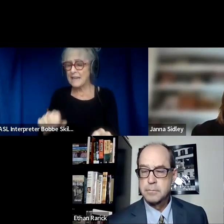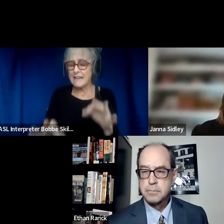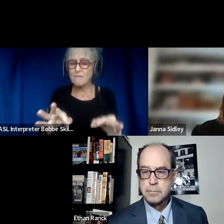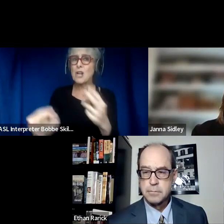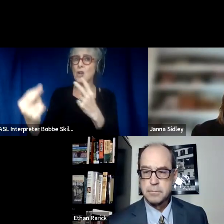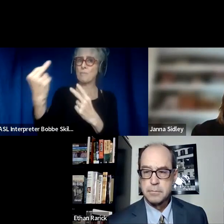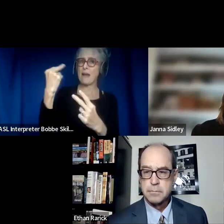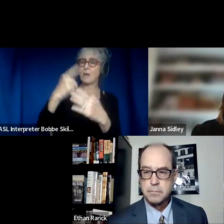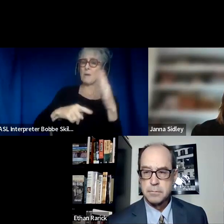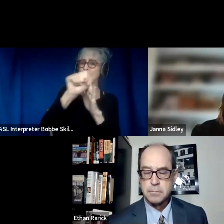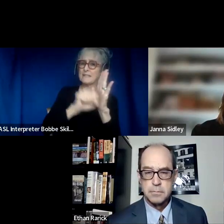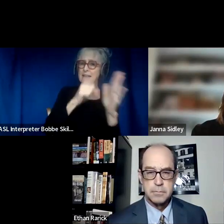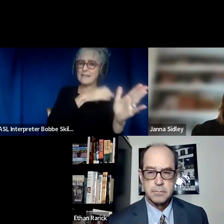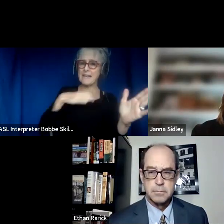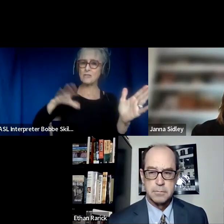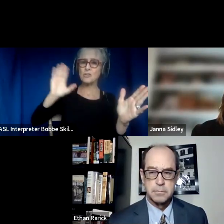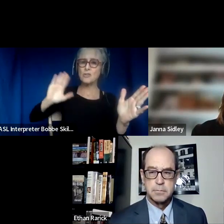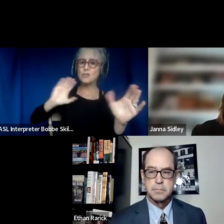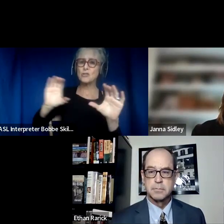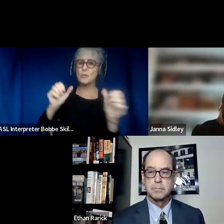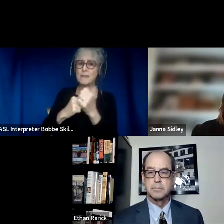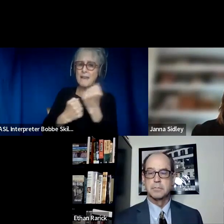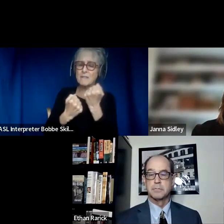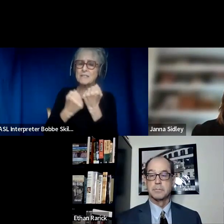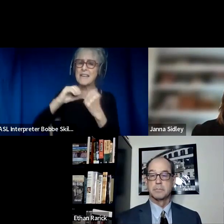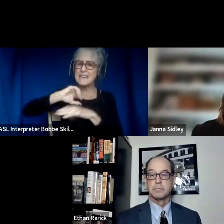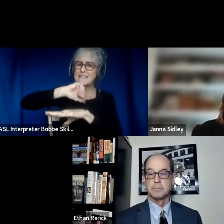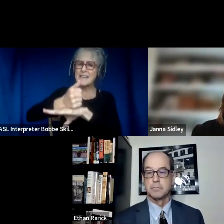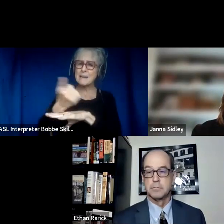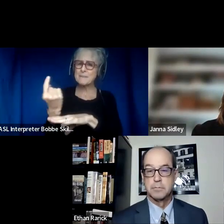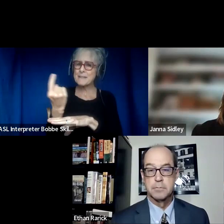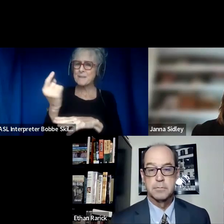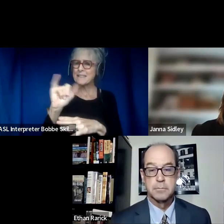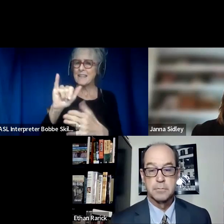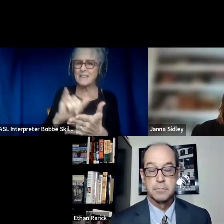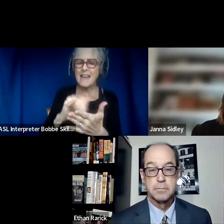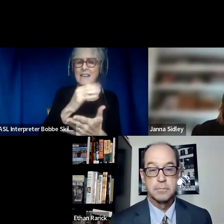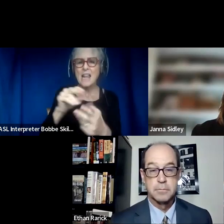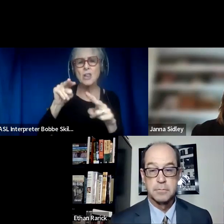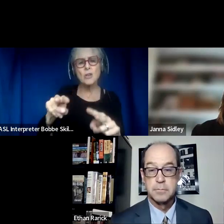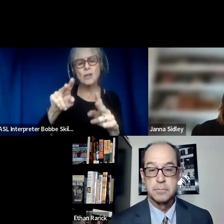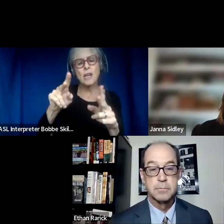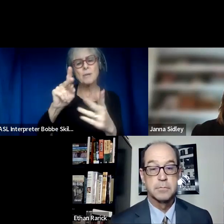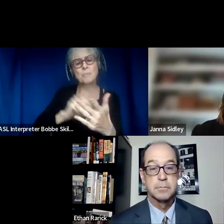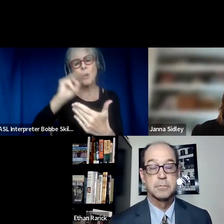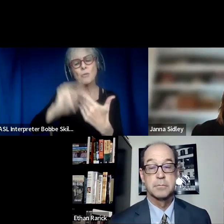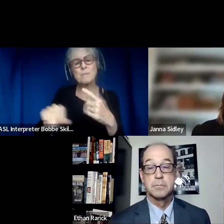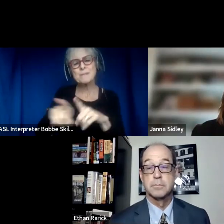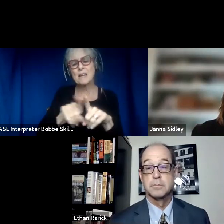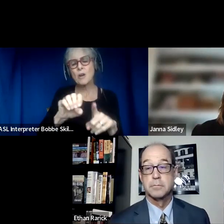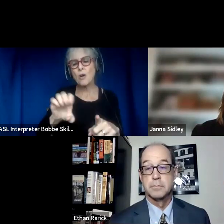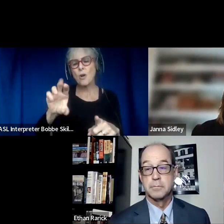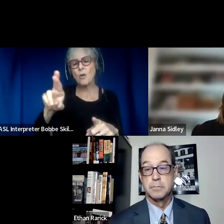to be able to do as advocacy and reinstate something similar, and we're able to look at programs like OCRA within Disability Rights